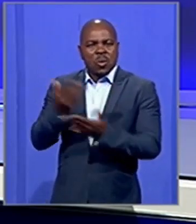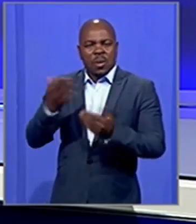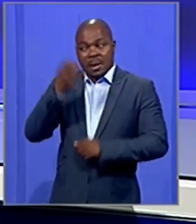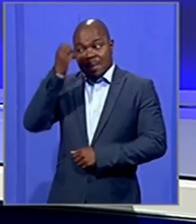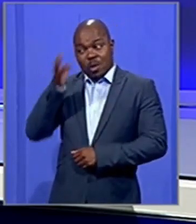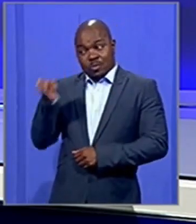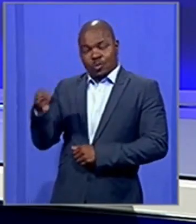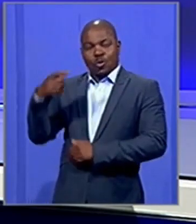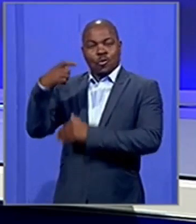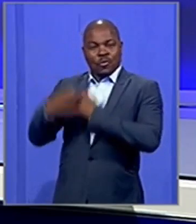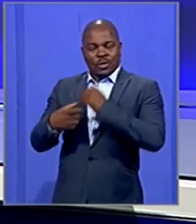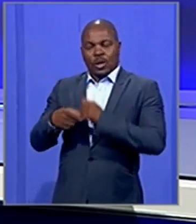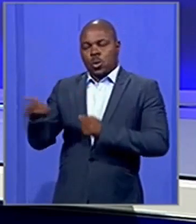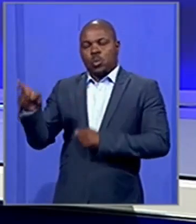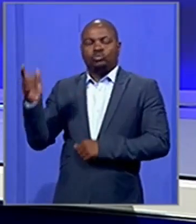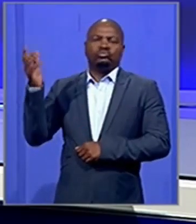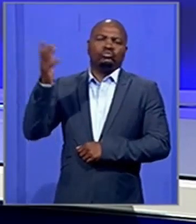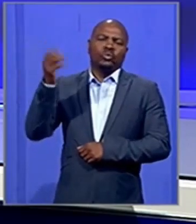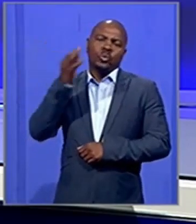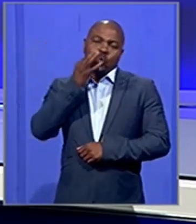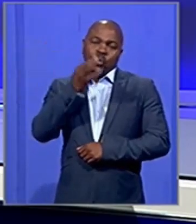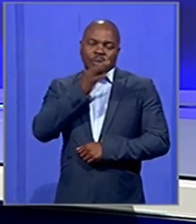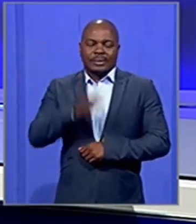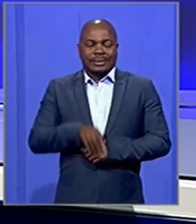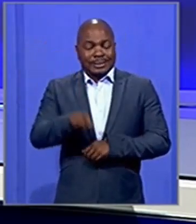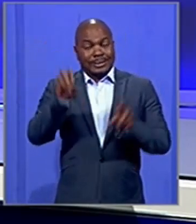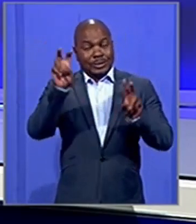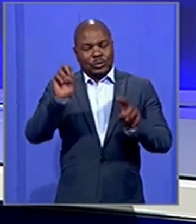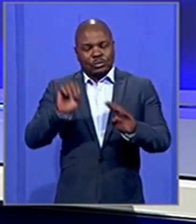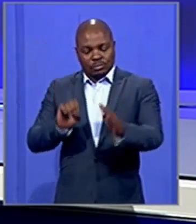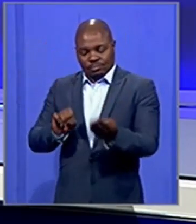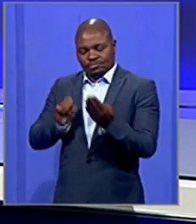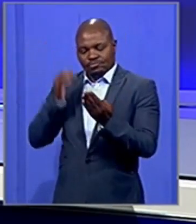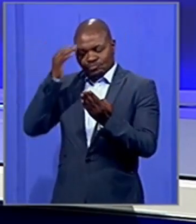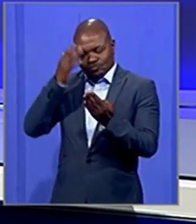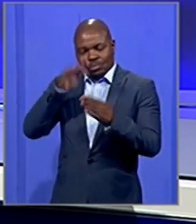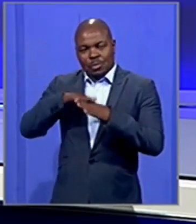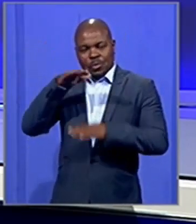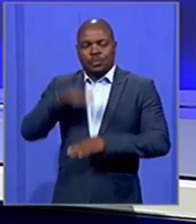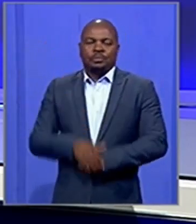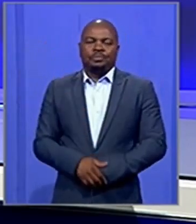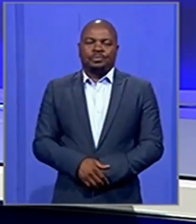Pretoria, Ramaphosa o boletše gore taba ye e fiwa šedi e kgolwane.